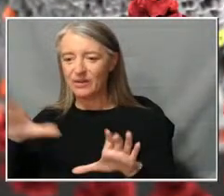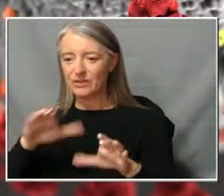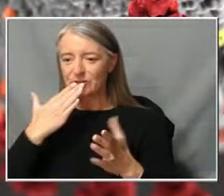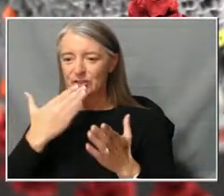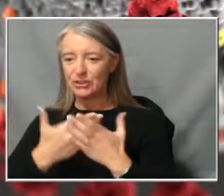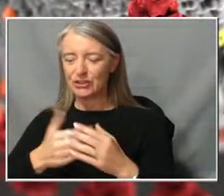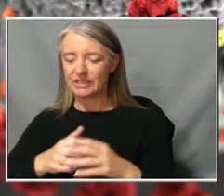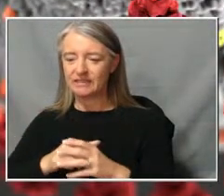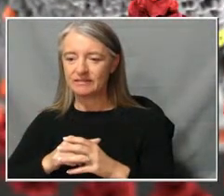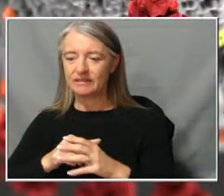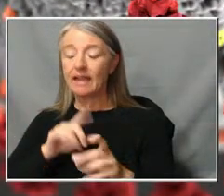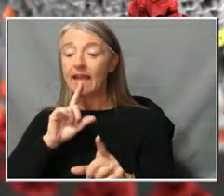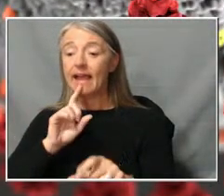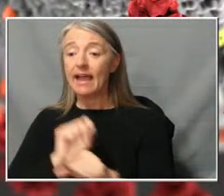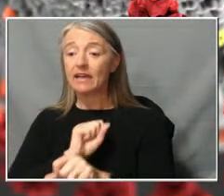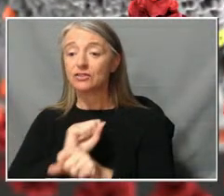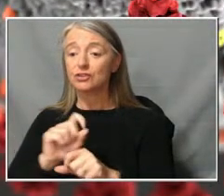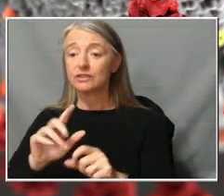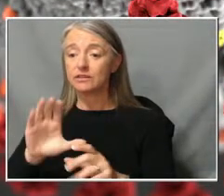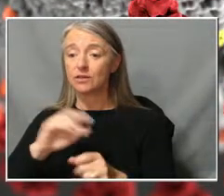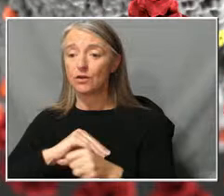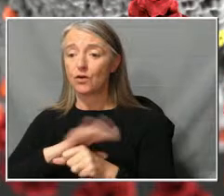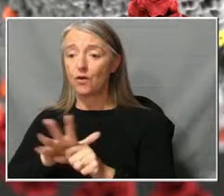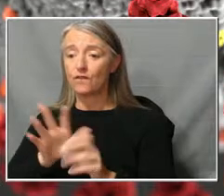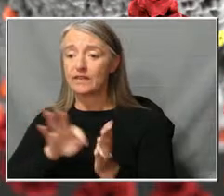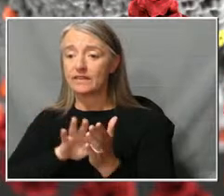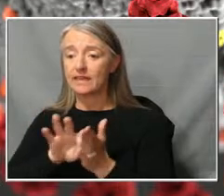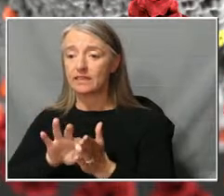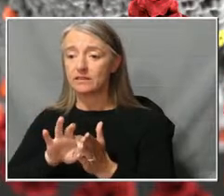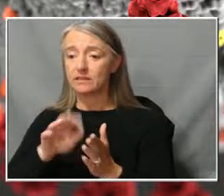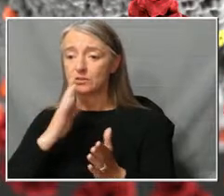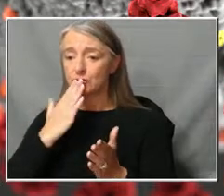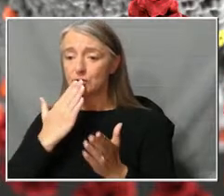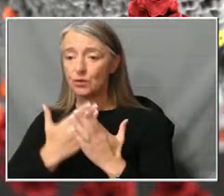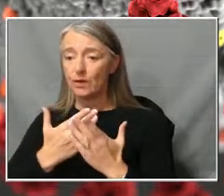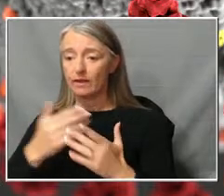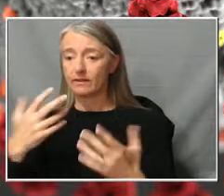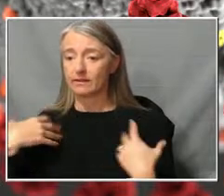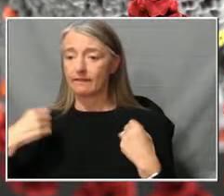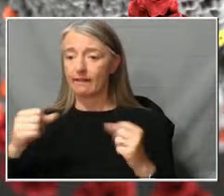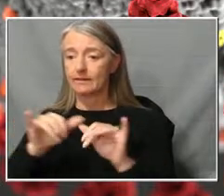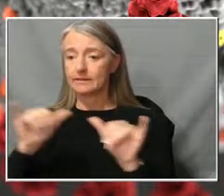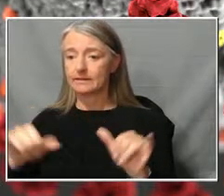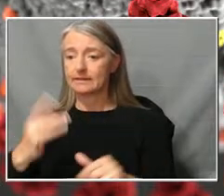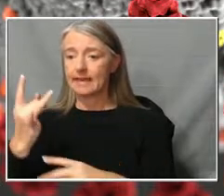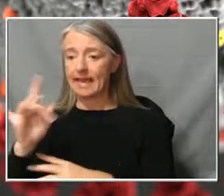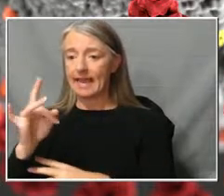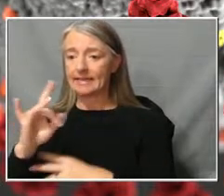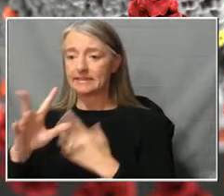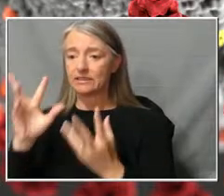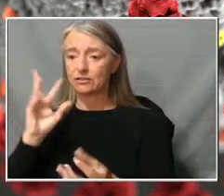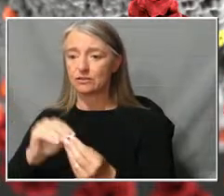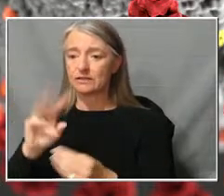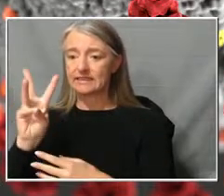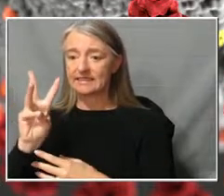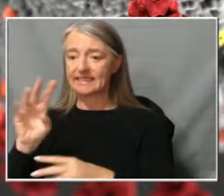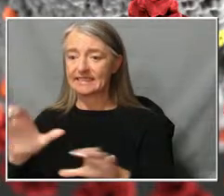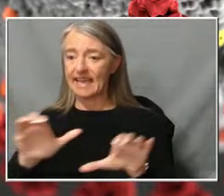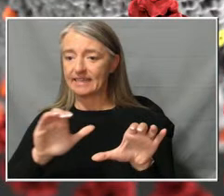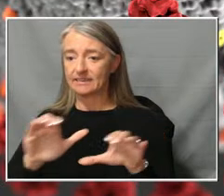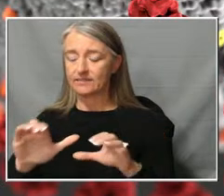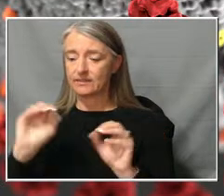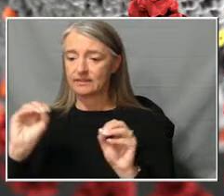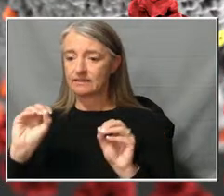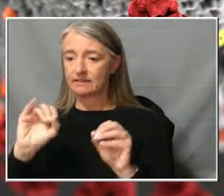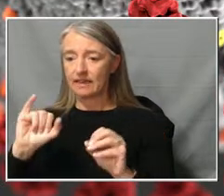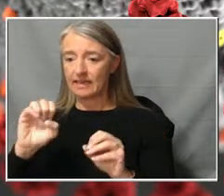good. Actually, as far as the COVID count, we are doing very well here at the health system. 18 total, but only 6 active. None in the